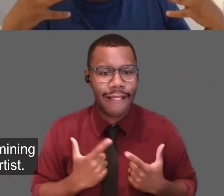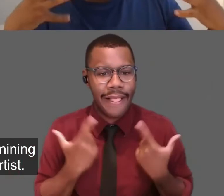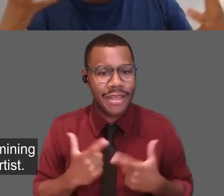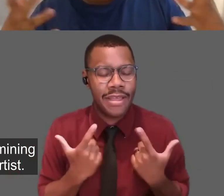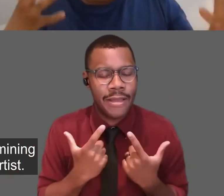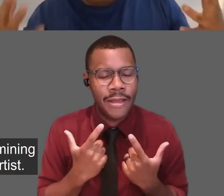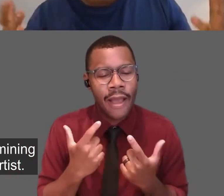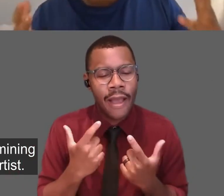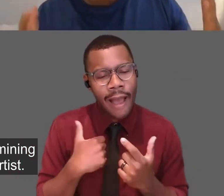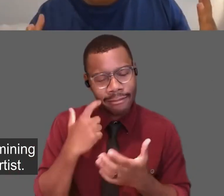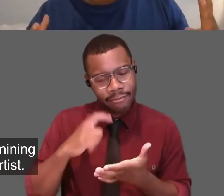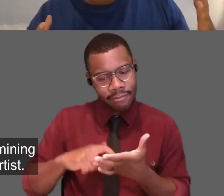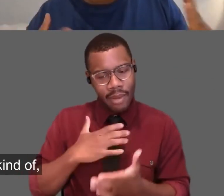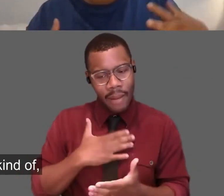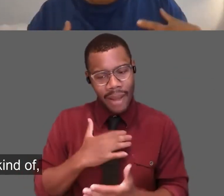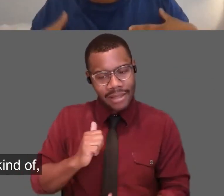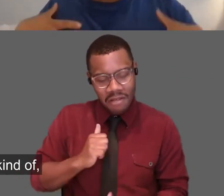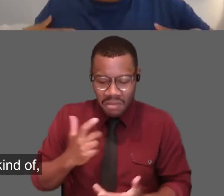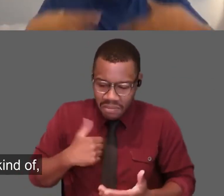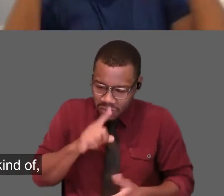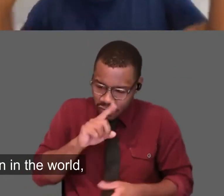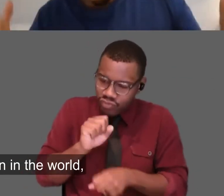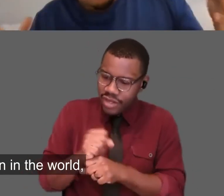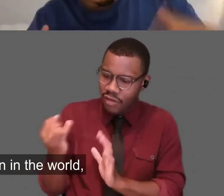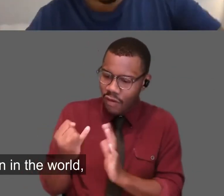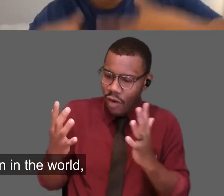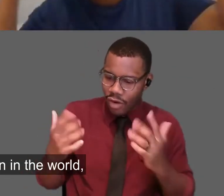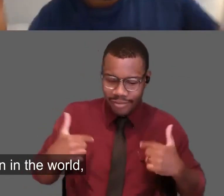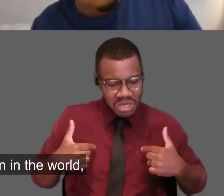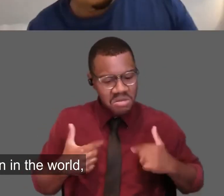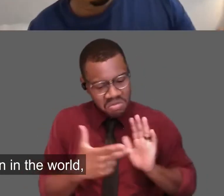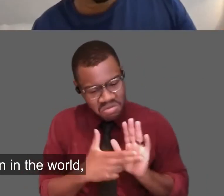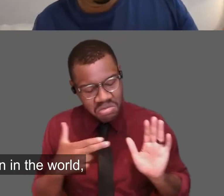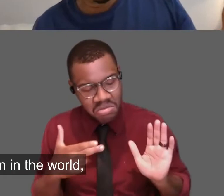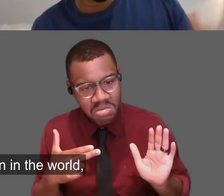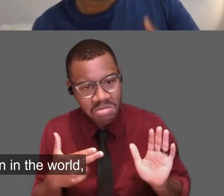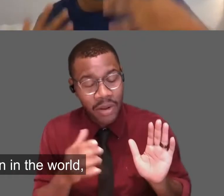of determining myself as an artist. And that's like a kind of